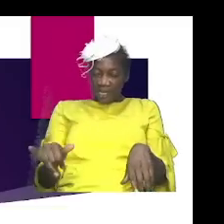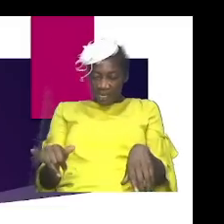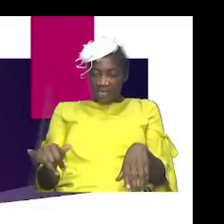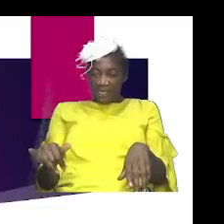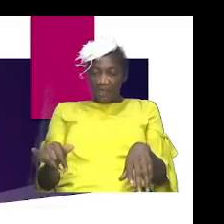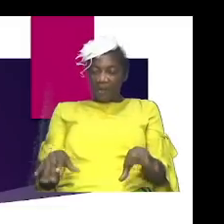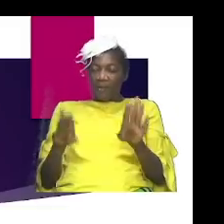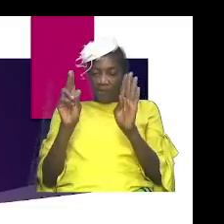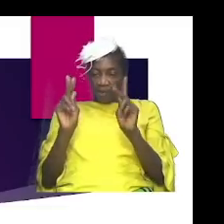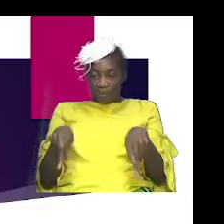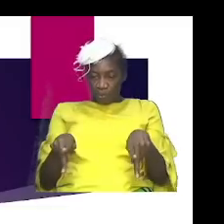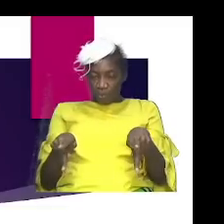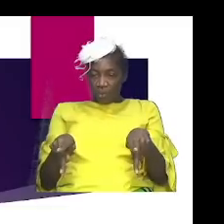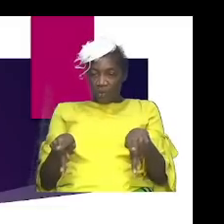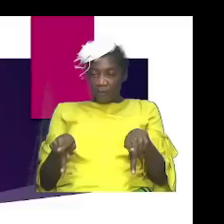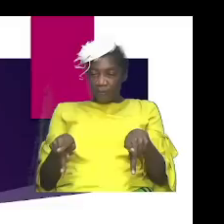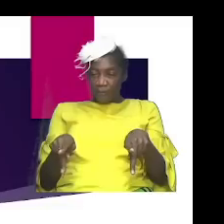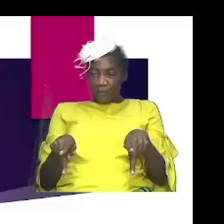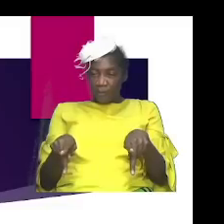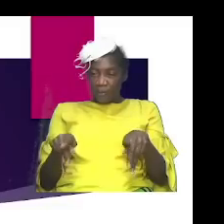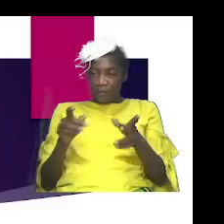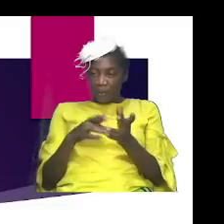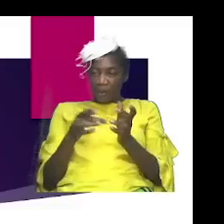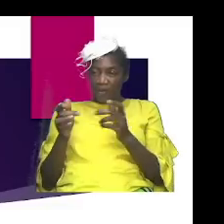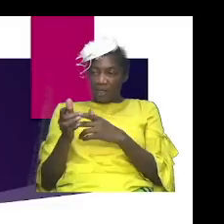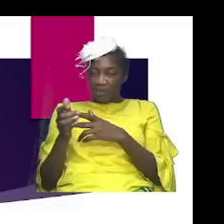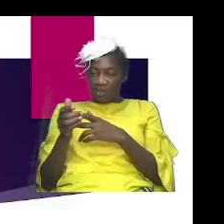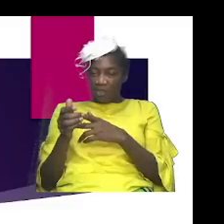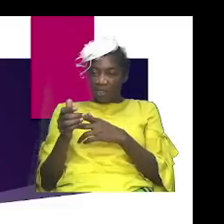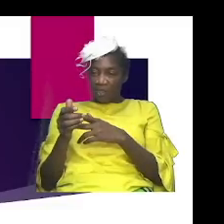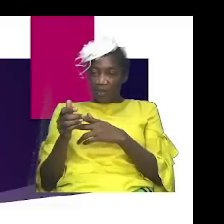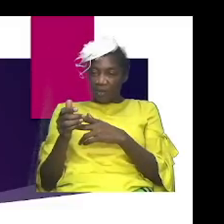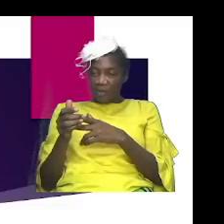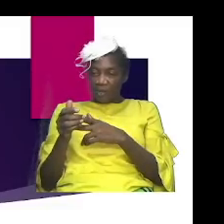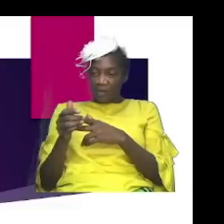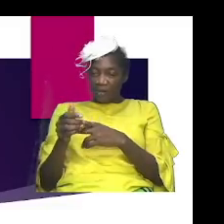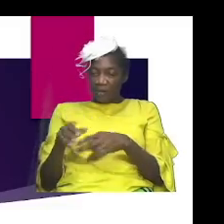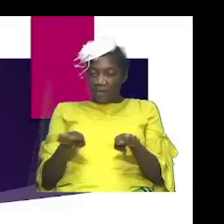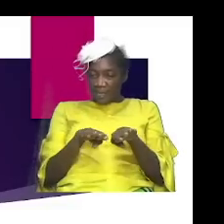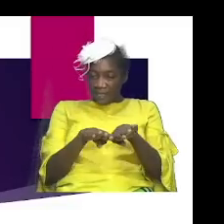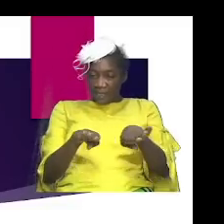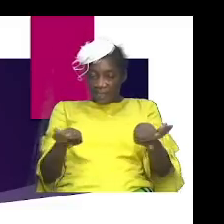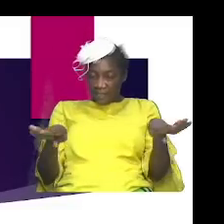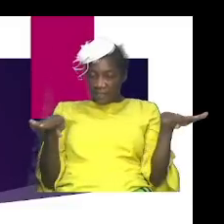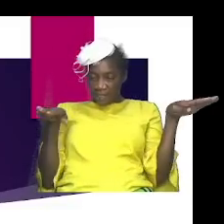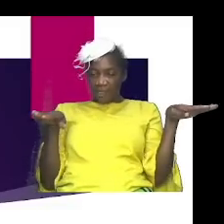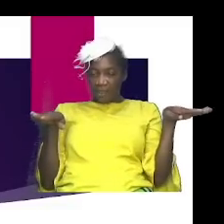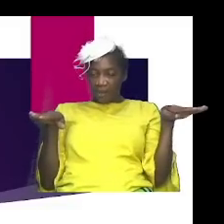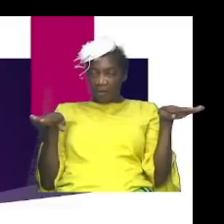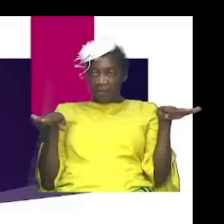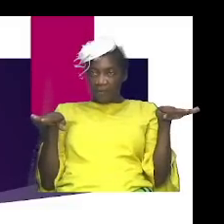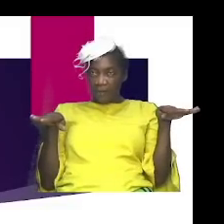is Jesus Christ. So the foundation is Jesus, well established, well set. And it